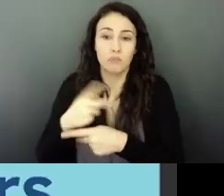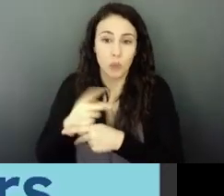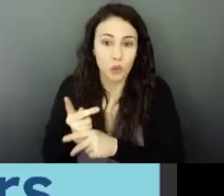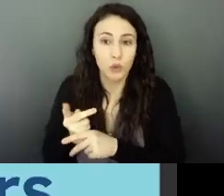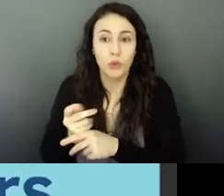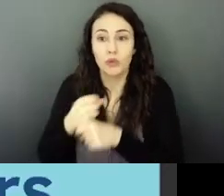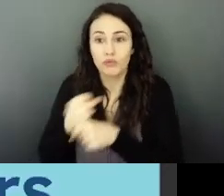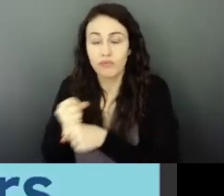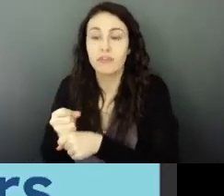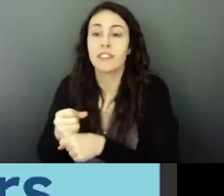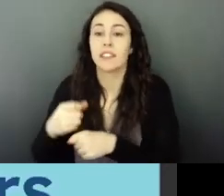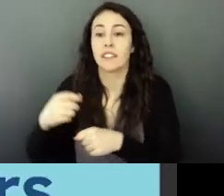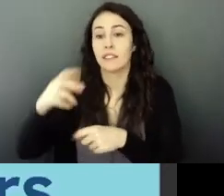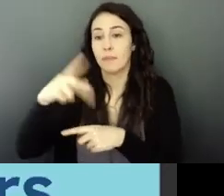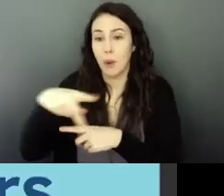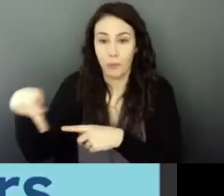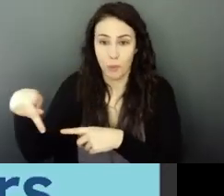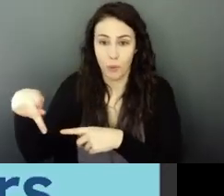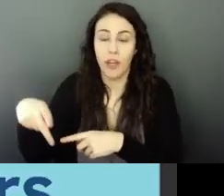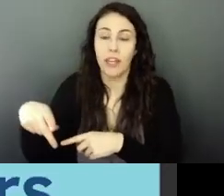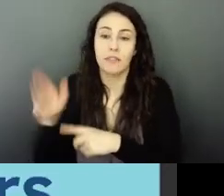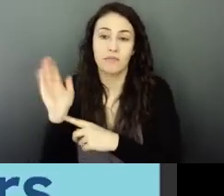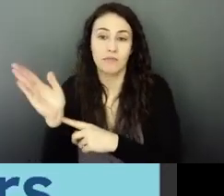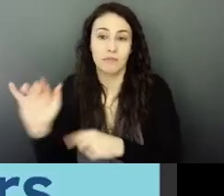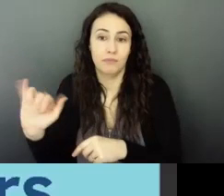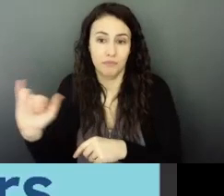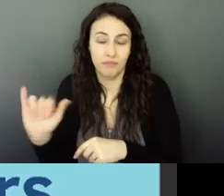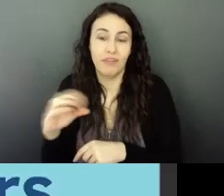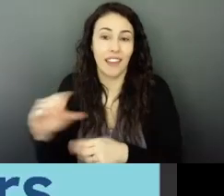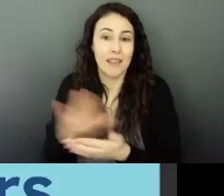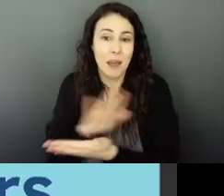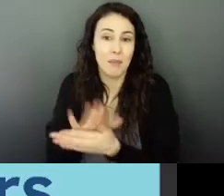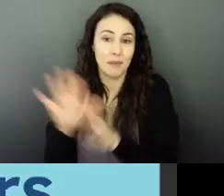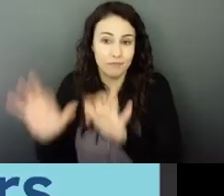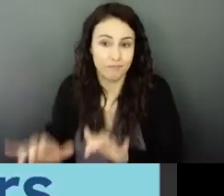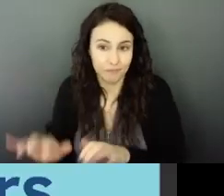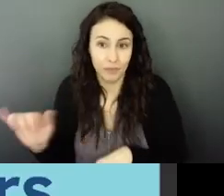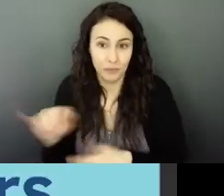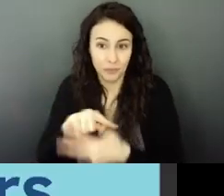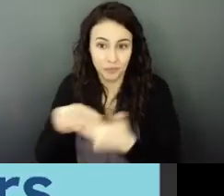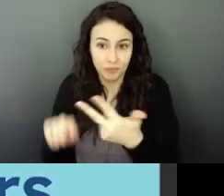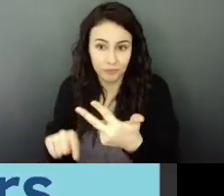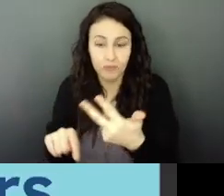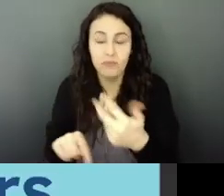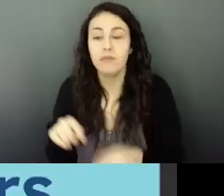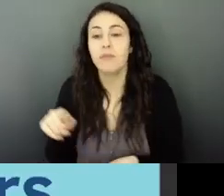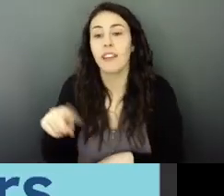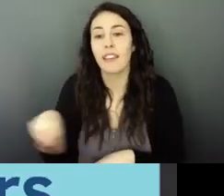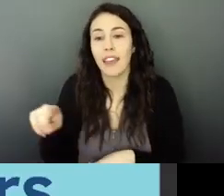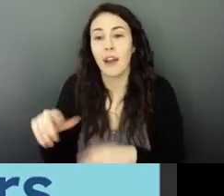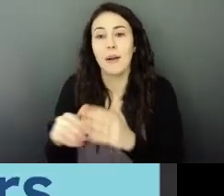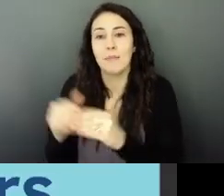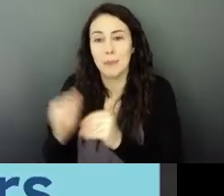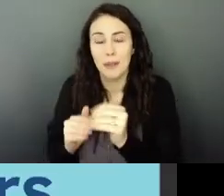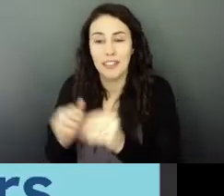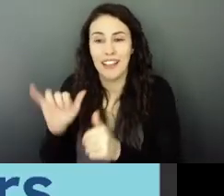PowerPoint presentation as well, and a paper along with that. And they're building this within the